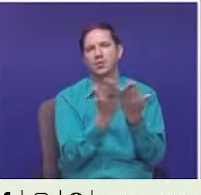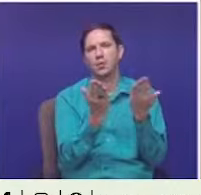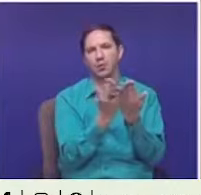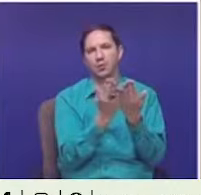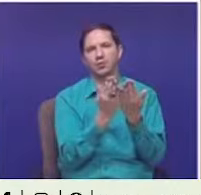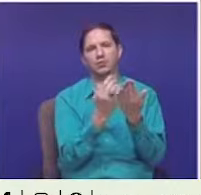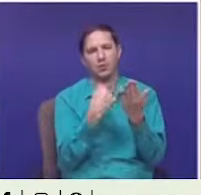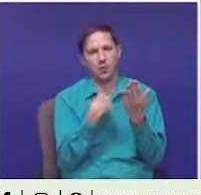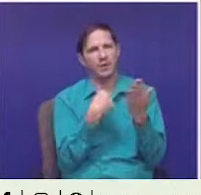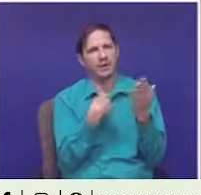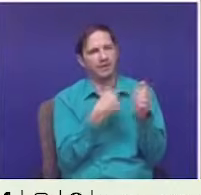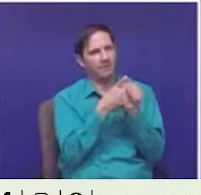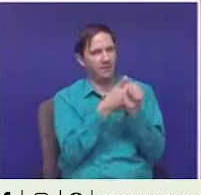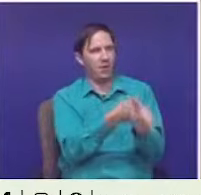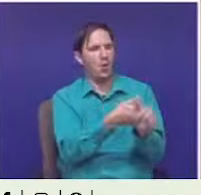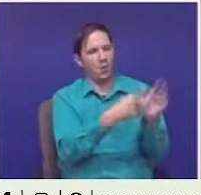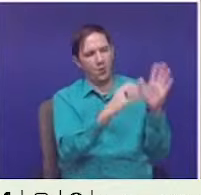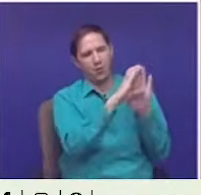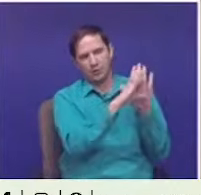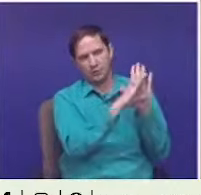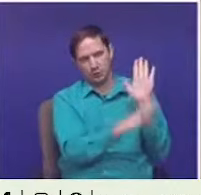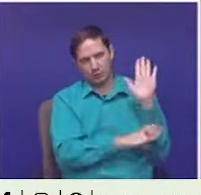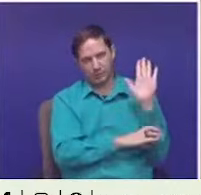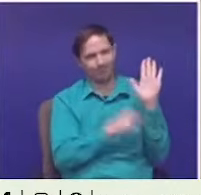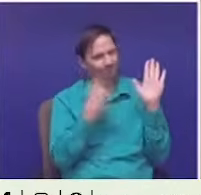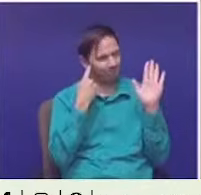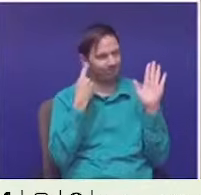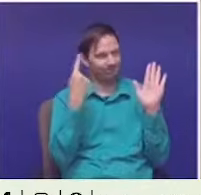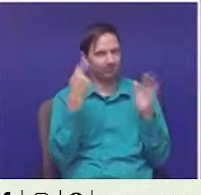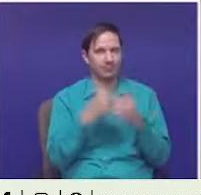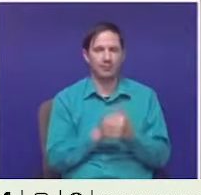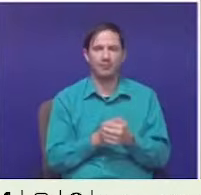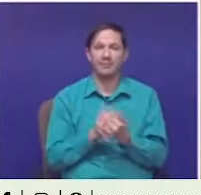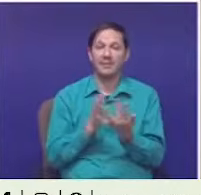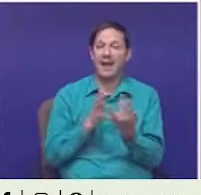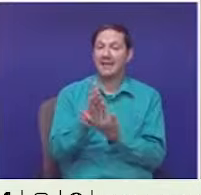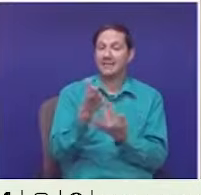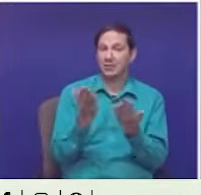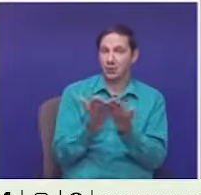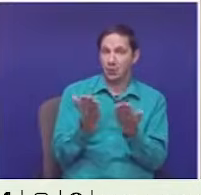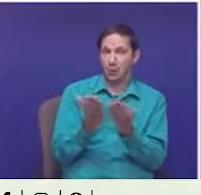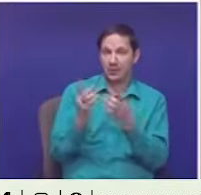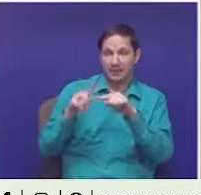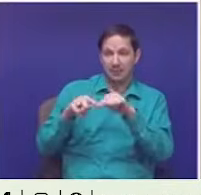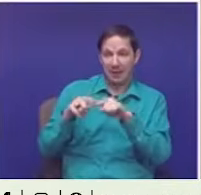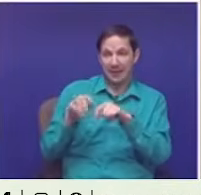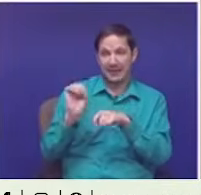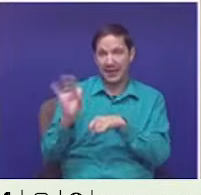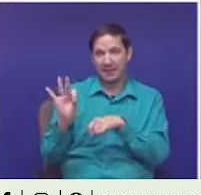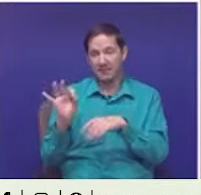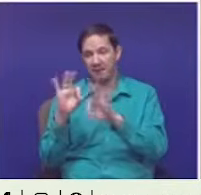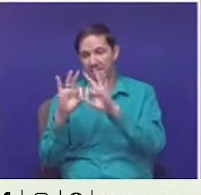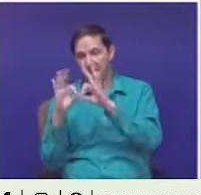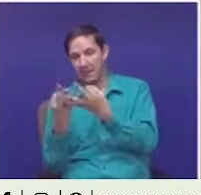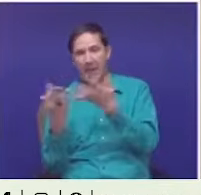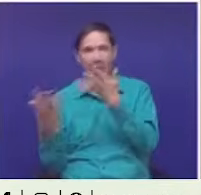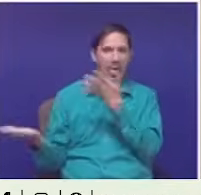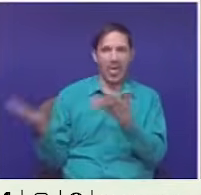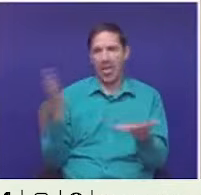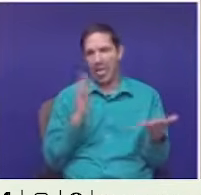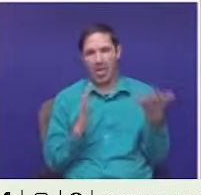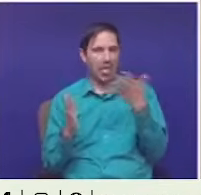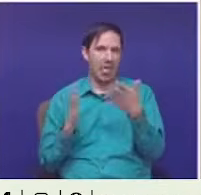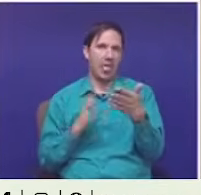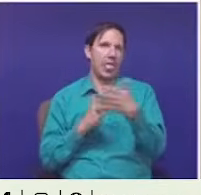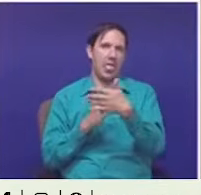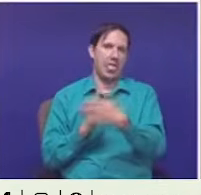constitutional obligation. And so access to school must not depend on whether or not a family can somehow overcome transport barriers or a